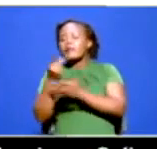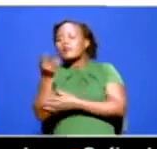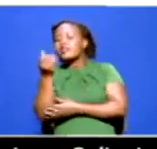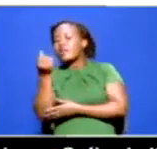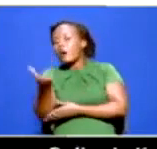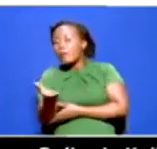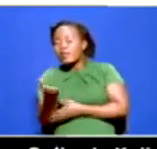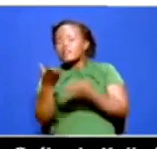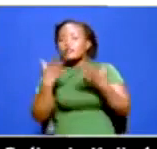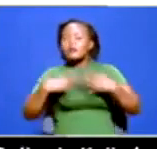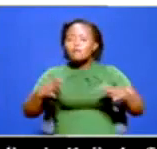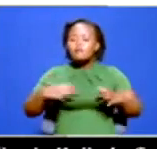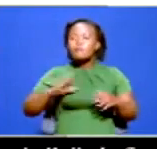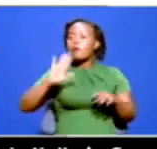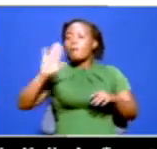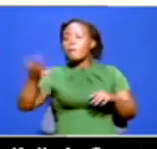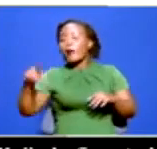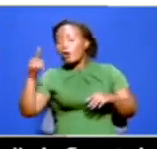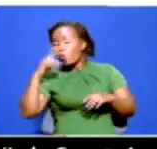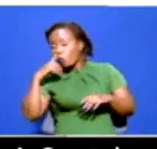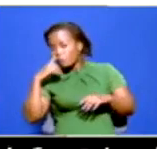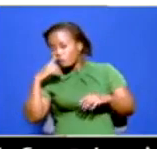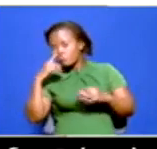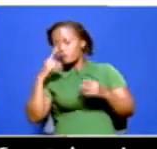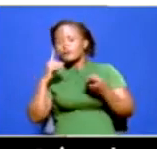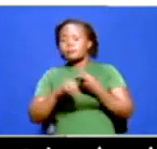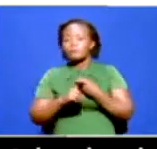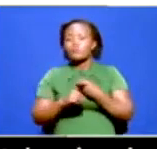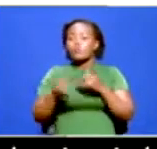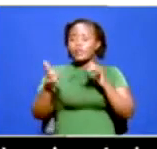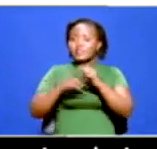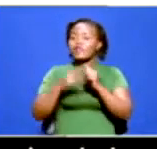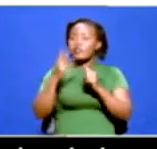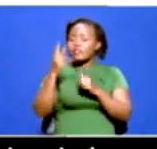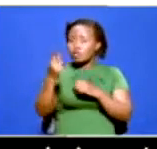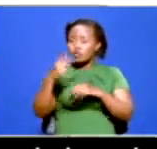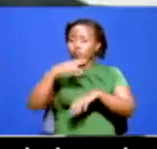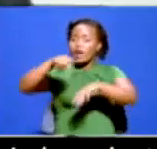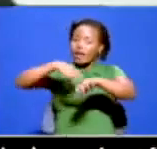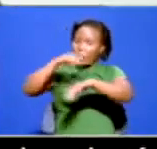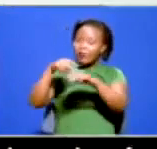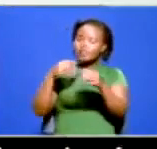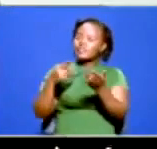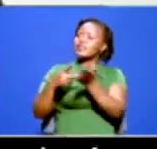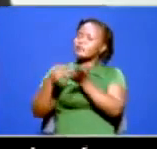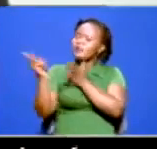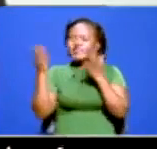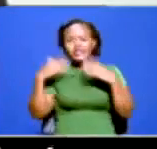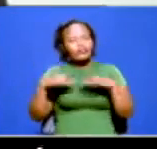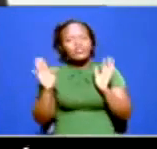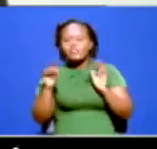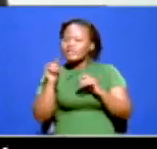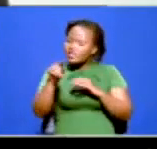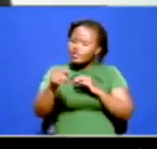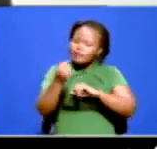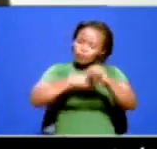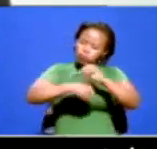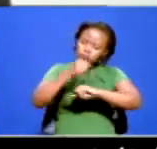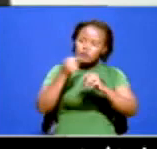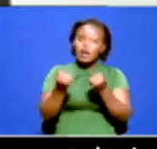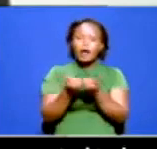home. Within 72 hours, he gets his money. That is what is happening now. That's what happened now. All right.